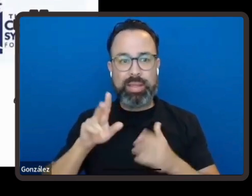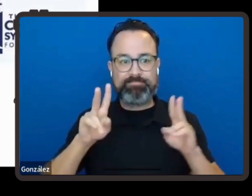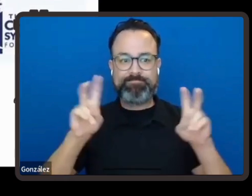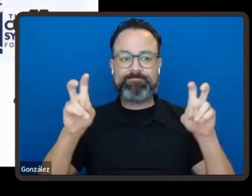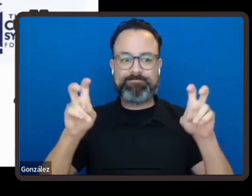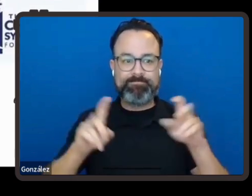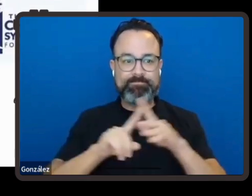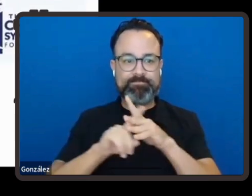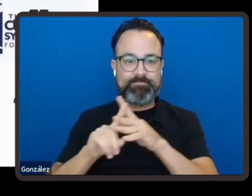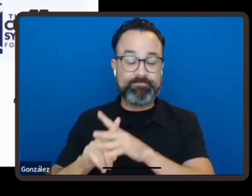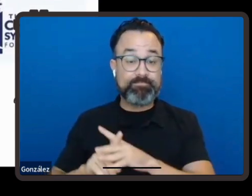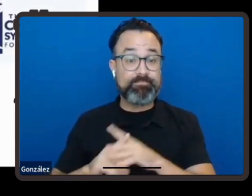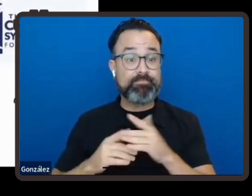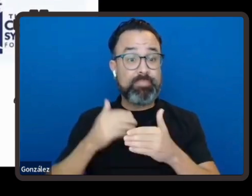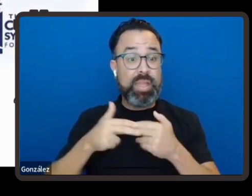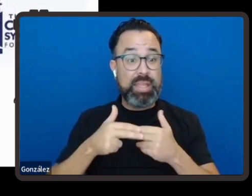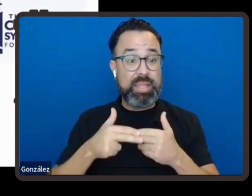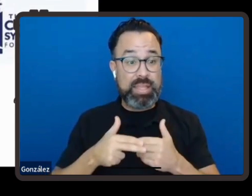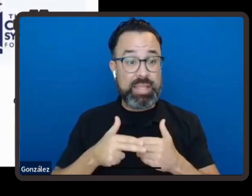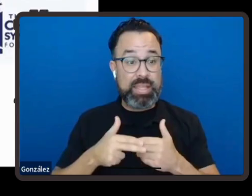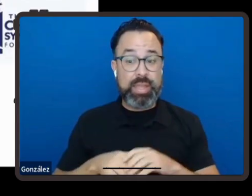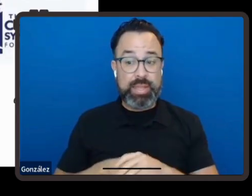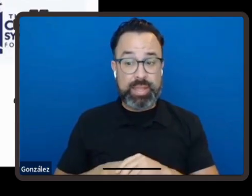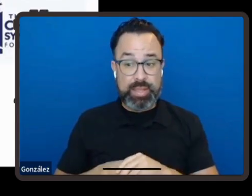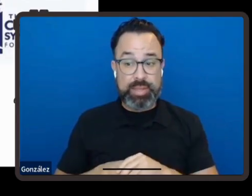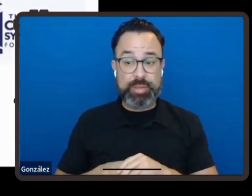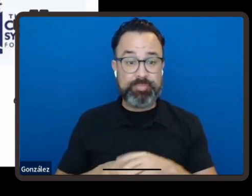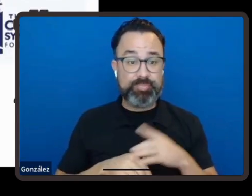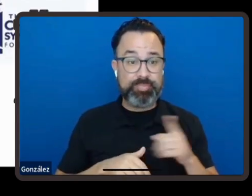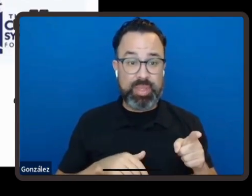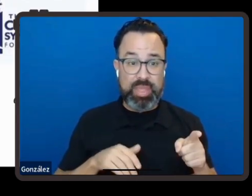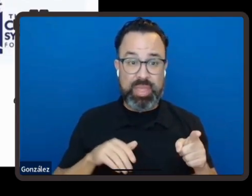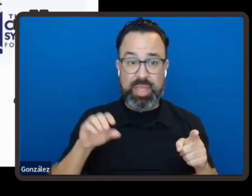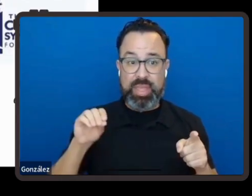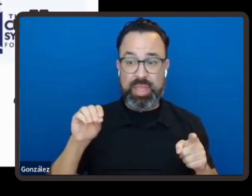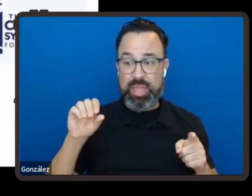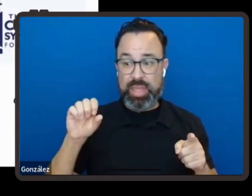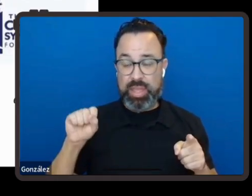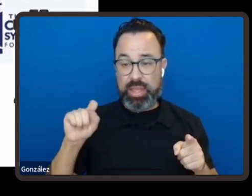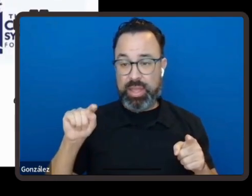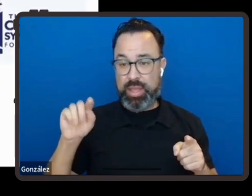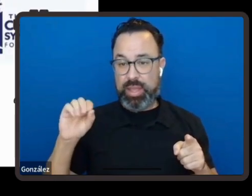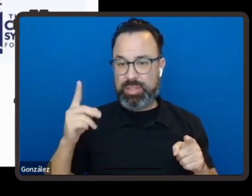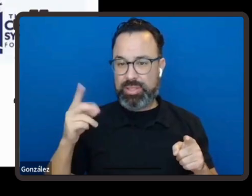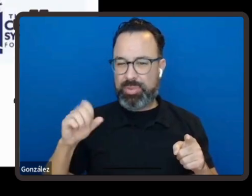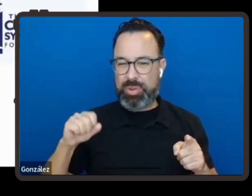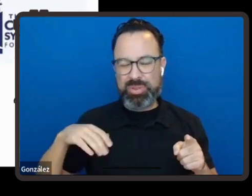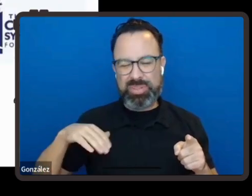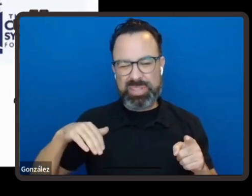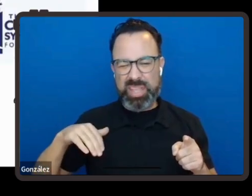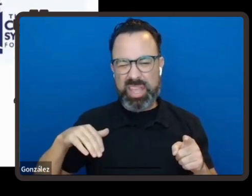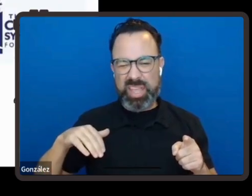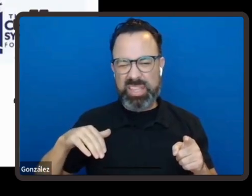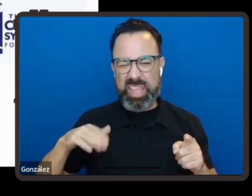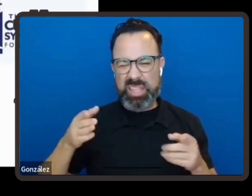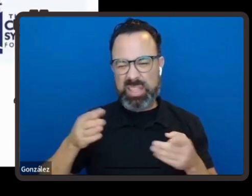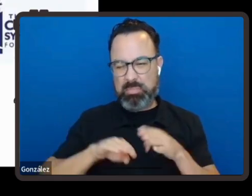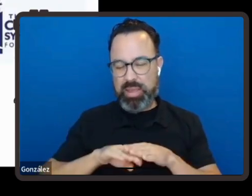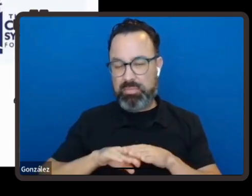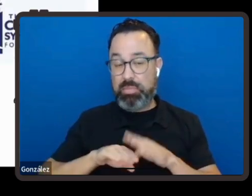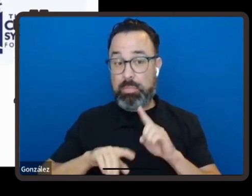So again, we've not done the osteoporosis one yet. It's nearly finished, but we've got the scoliosis pamphlet out there,